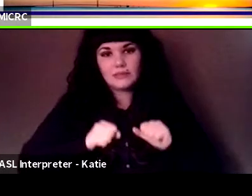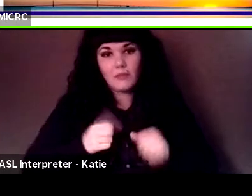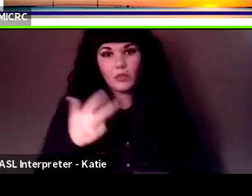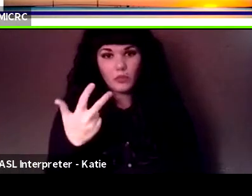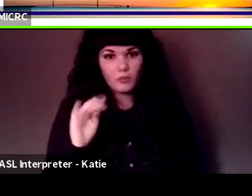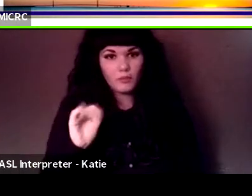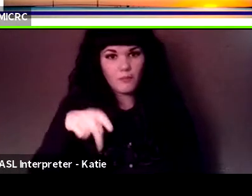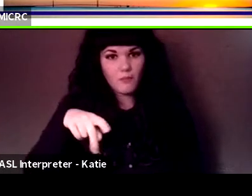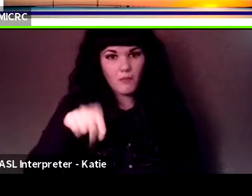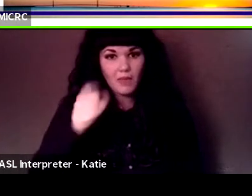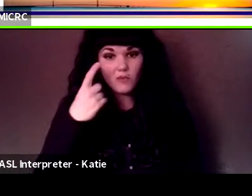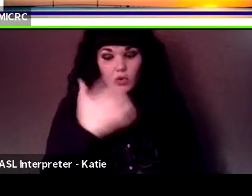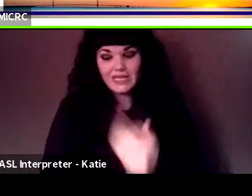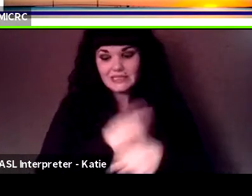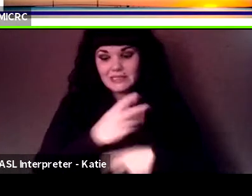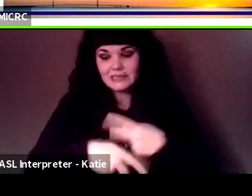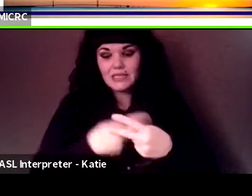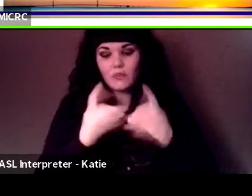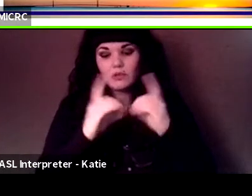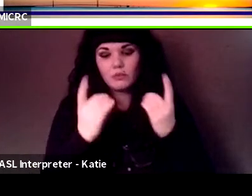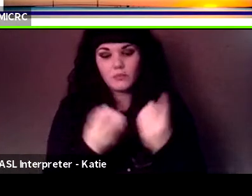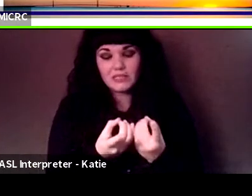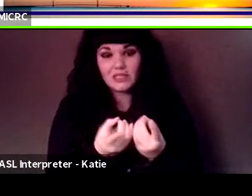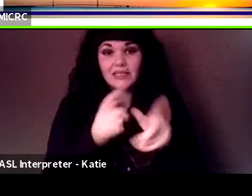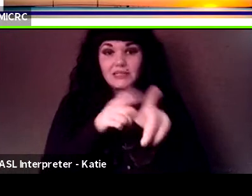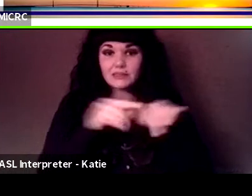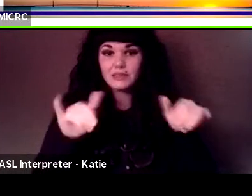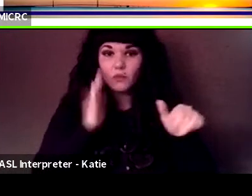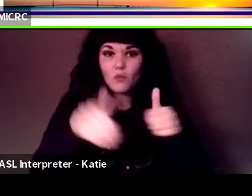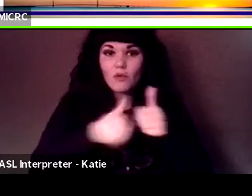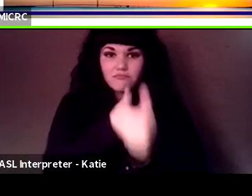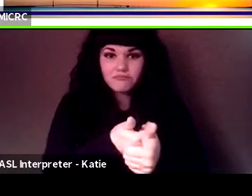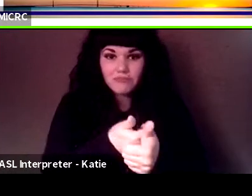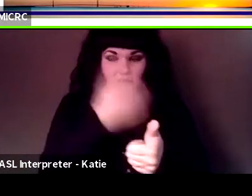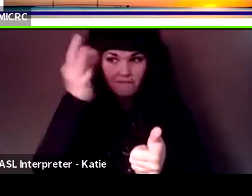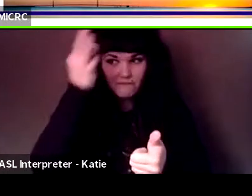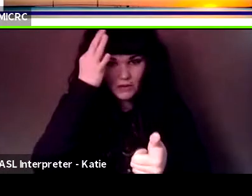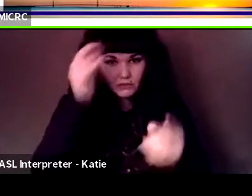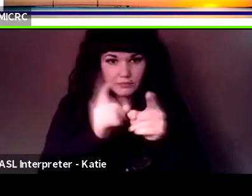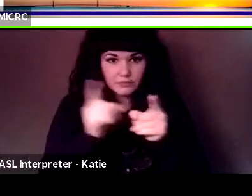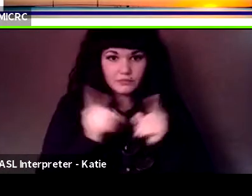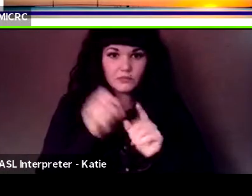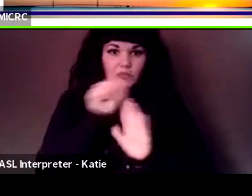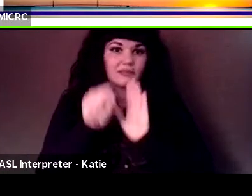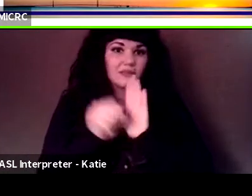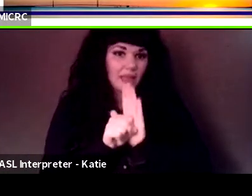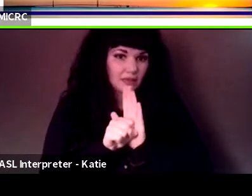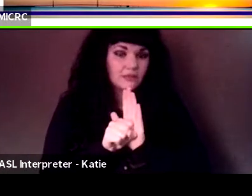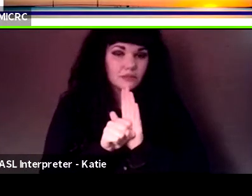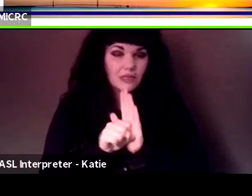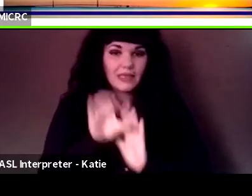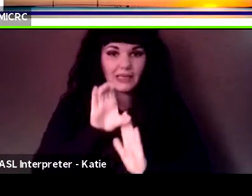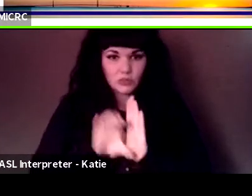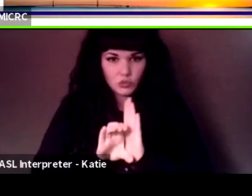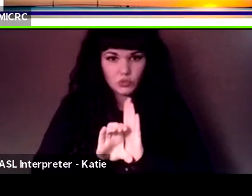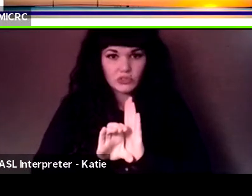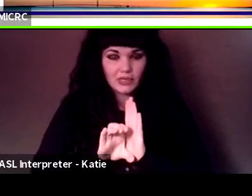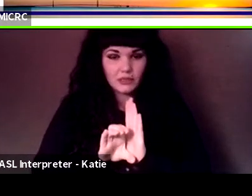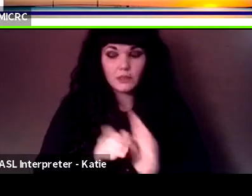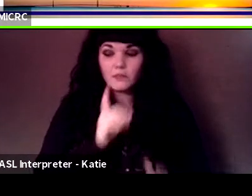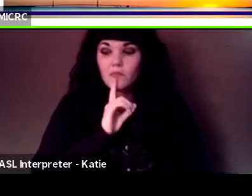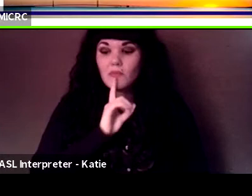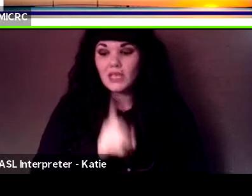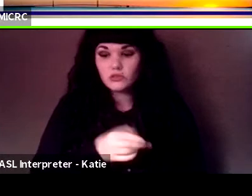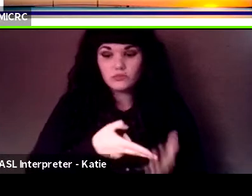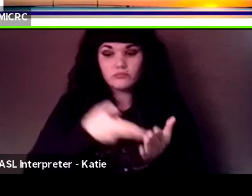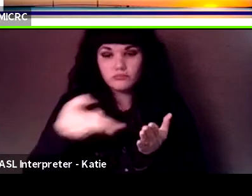type of district while complying with the federal and the state constitutions. They ensure integrity, public